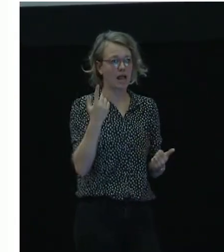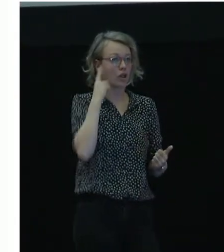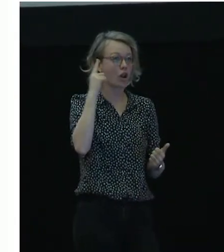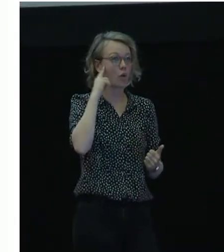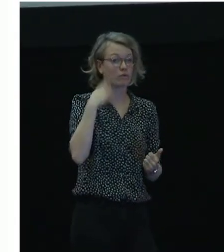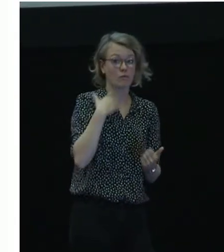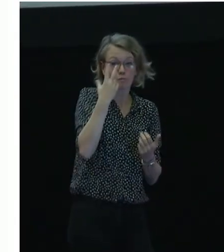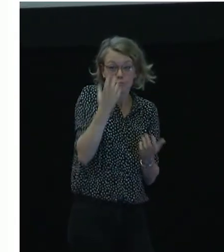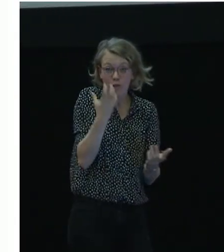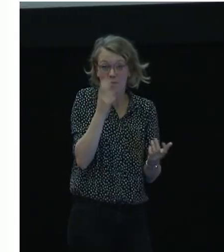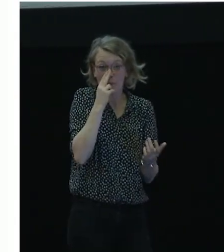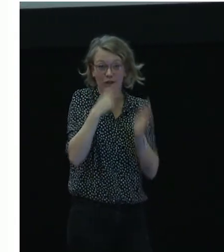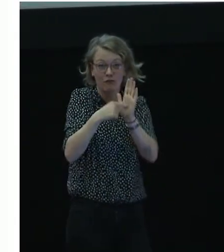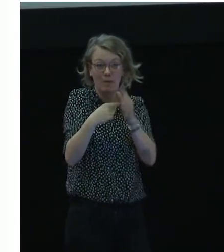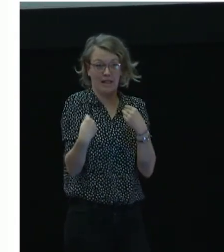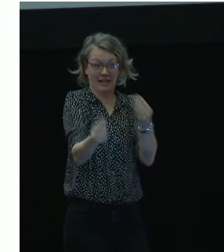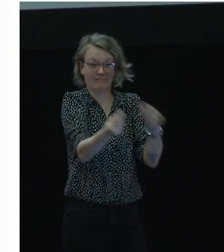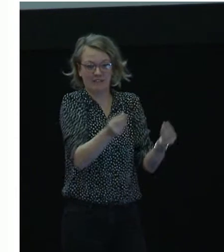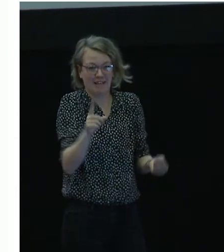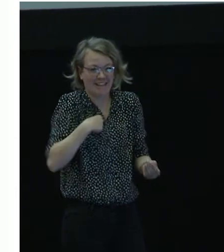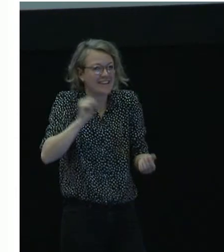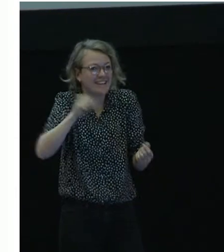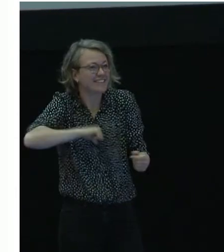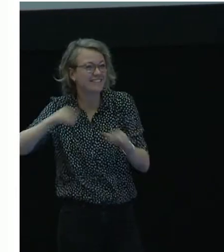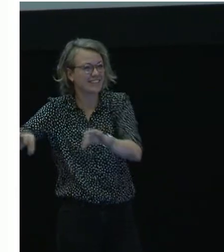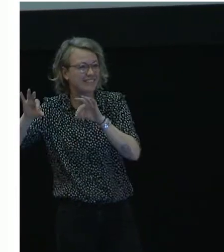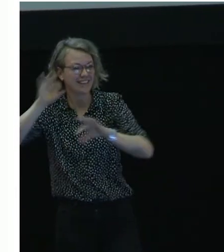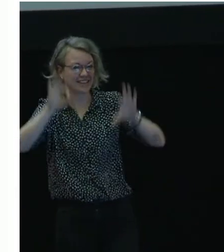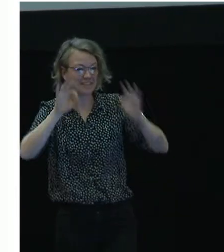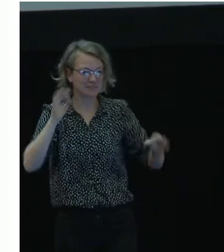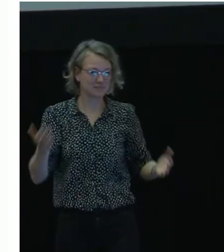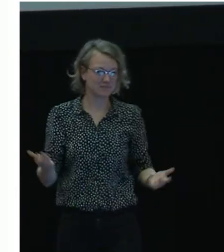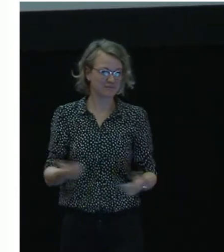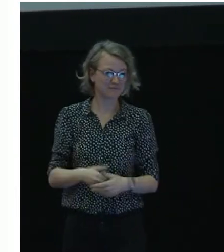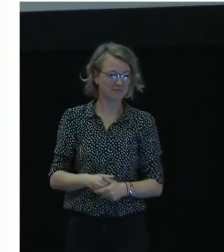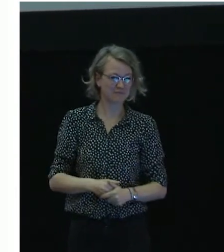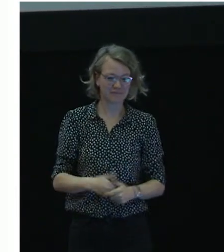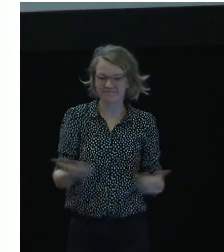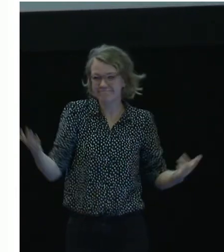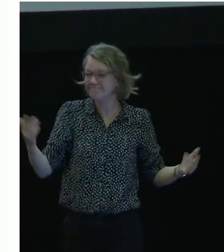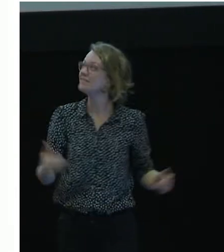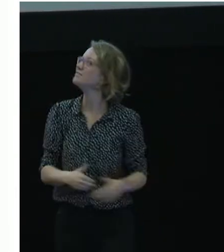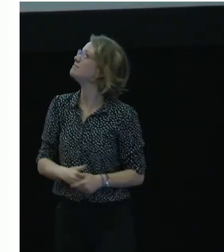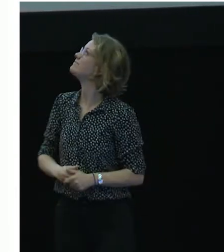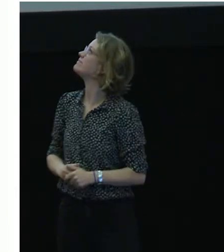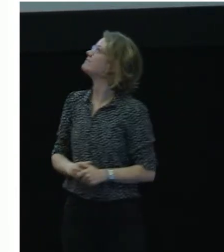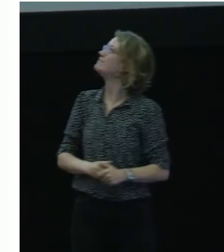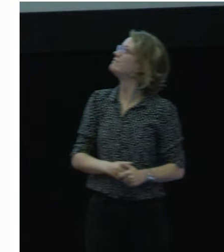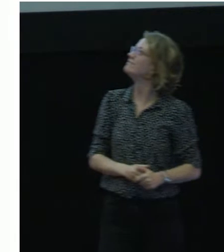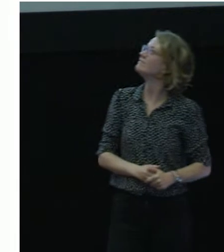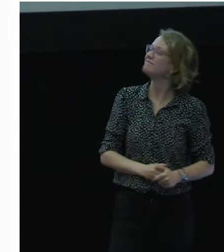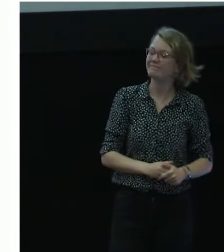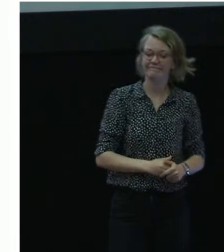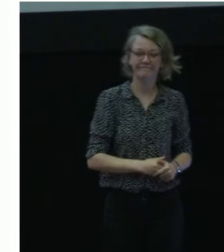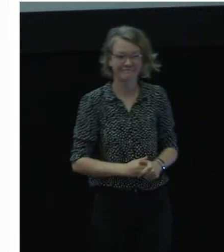More and more notifications now have visual cues, and I've tried to find some examples of sound cues